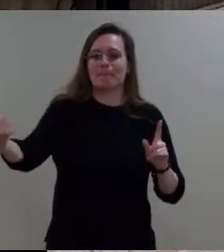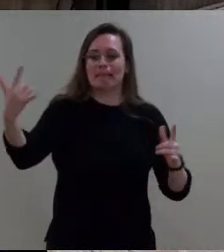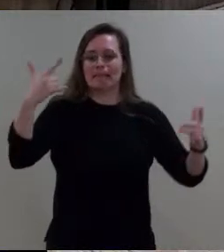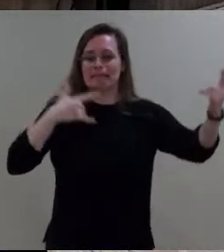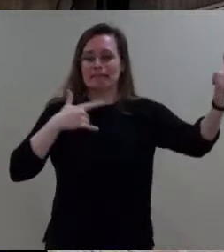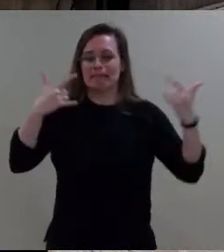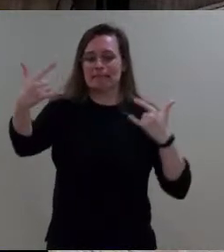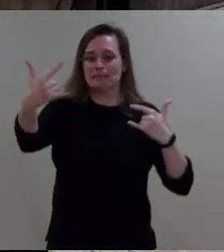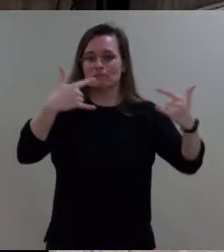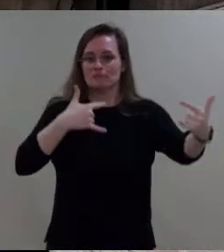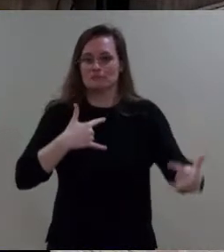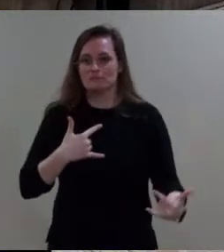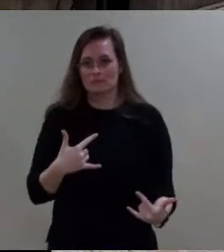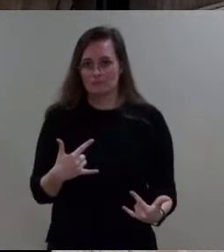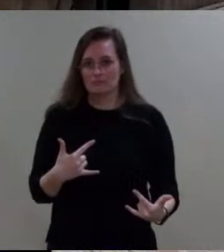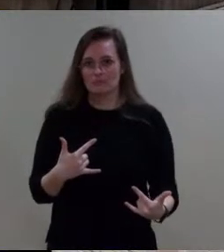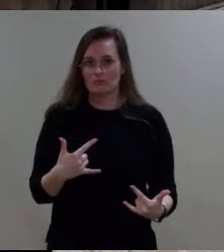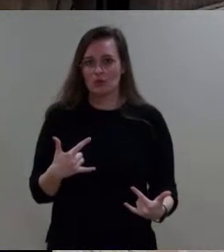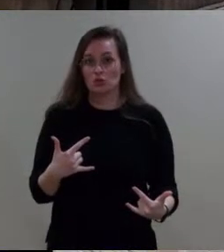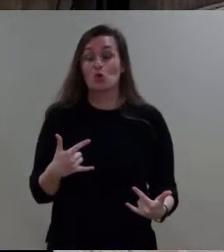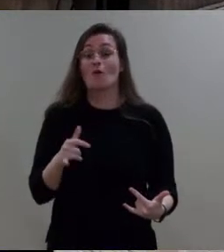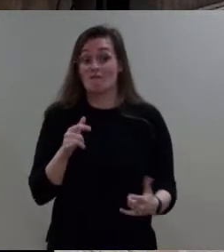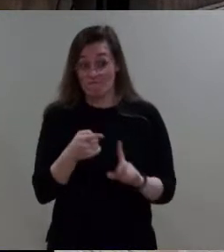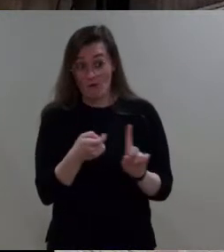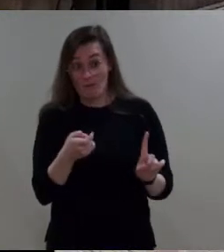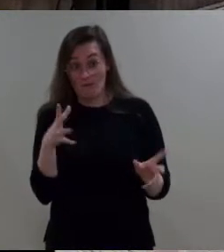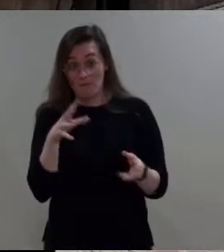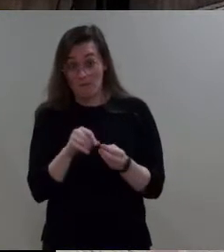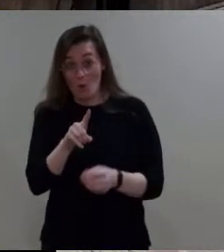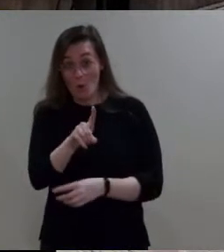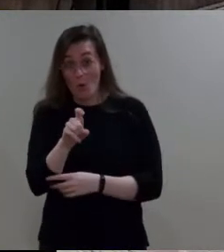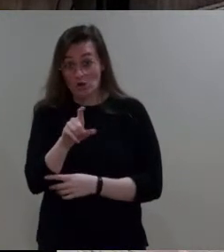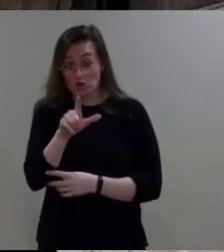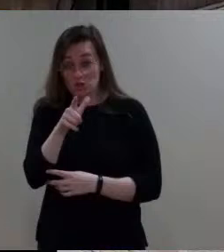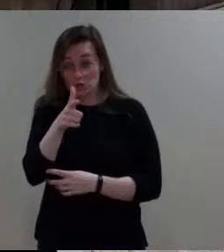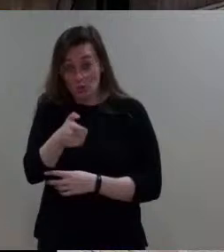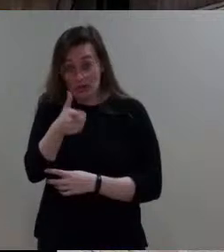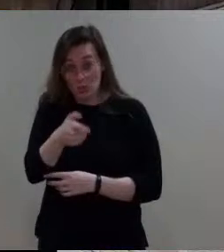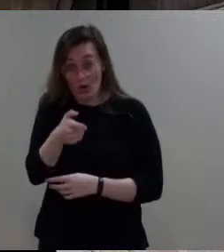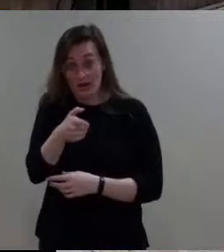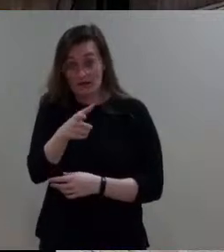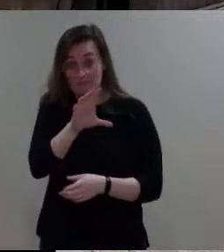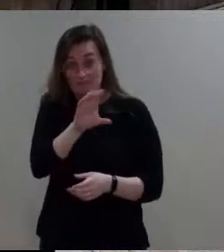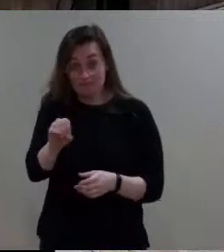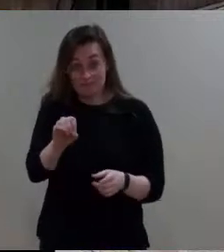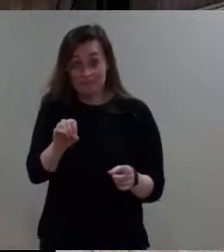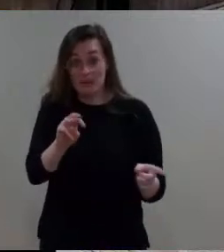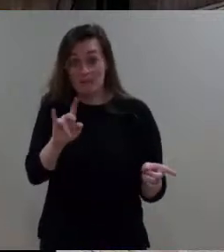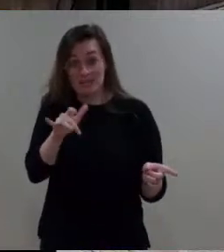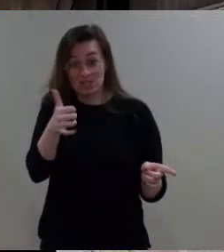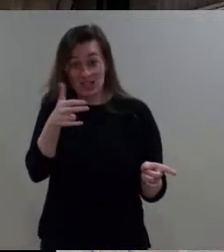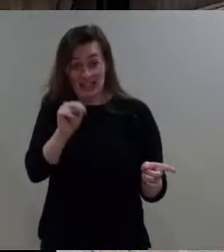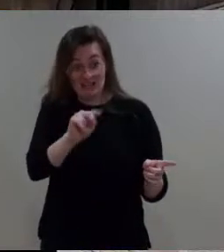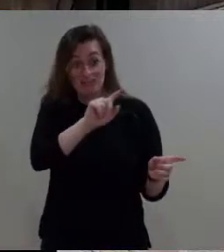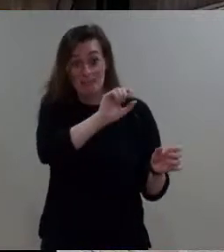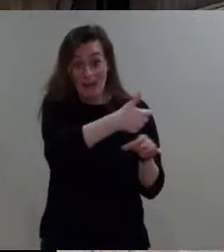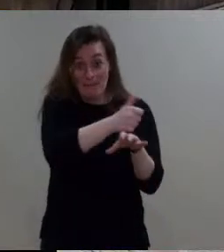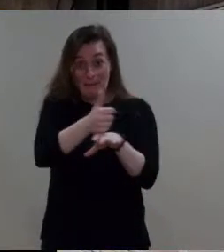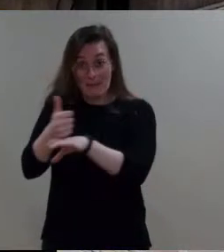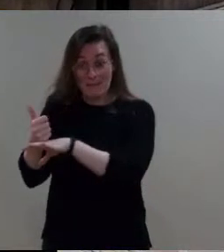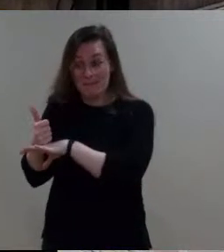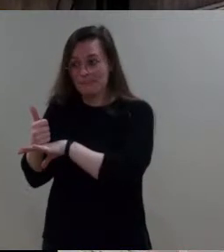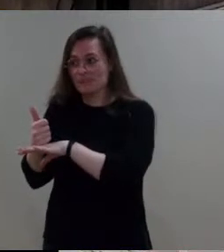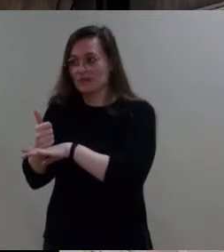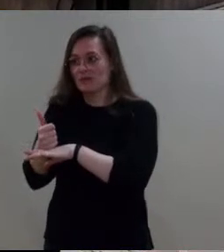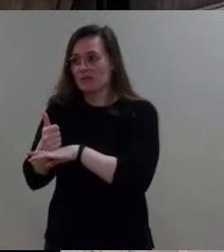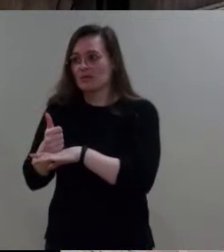that's from the 121 facilities Michelin has in 26 countries, I guess. And did you say a minute ago that nobody from Michelin was there? No, the big